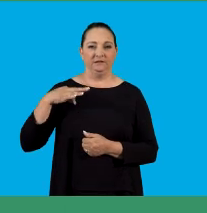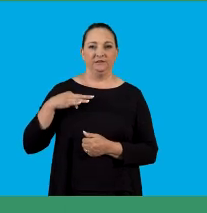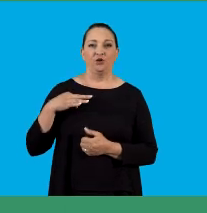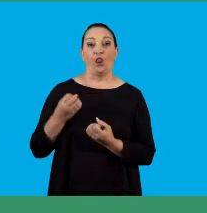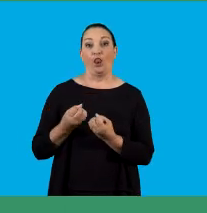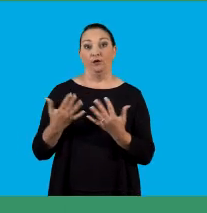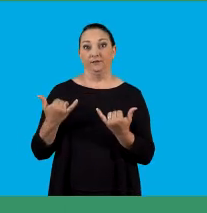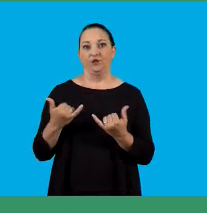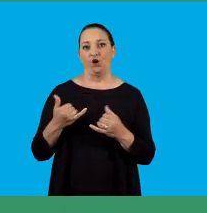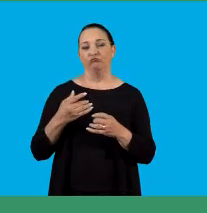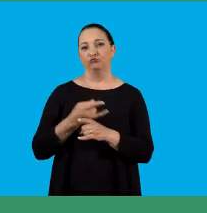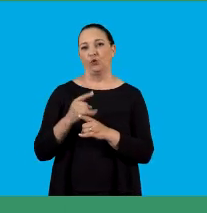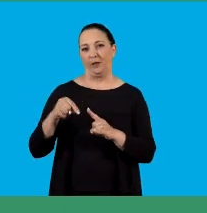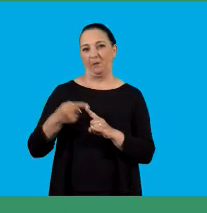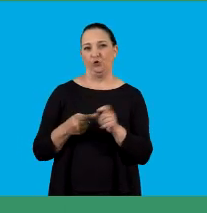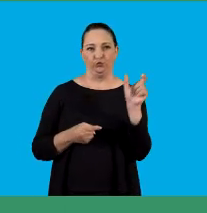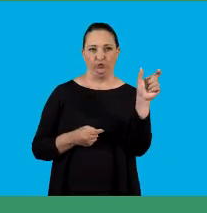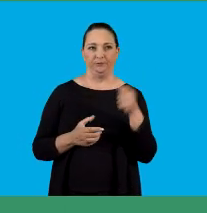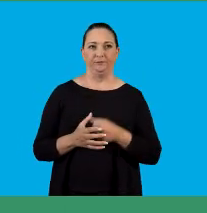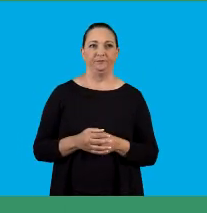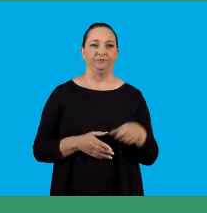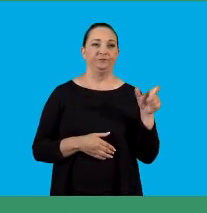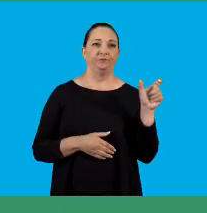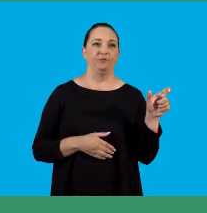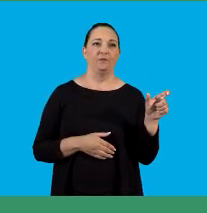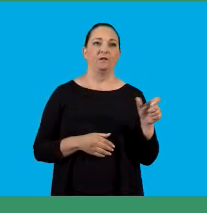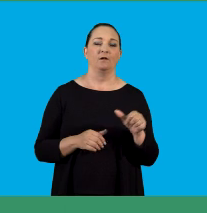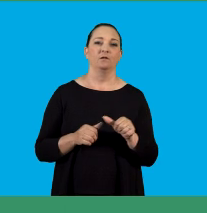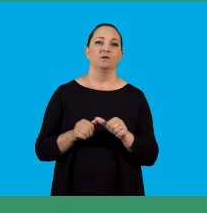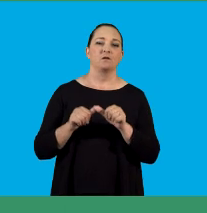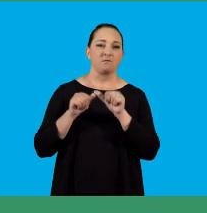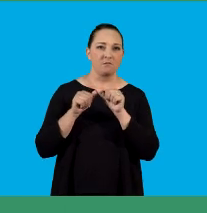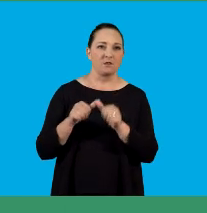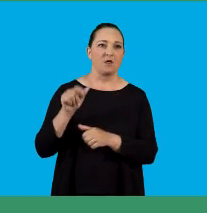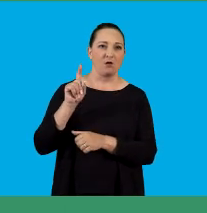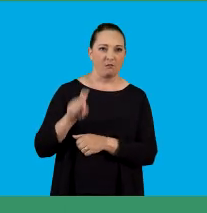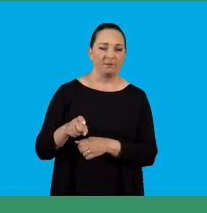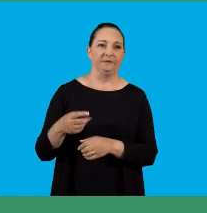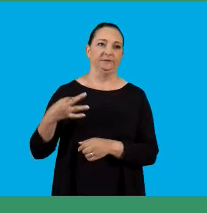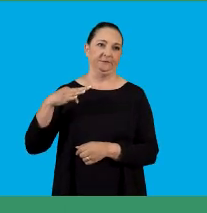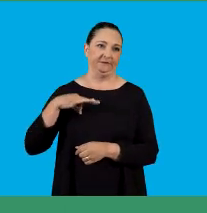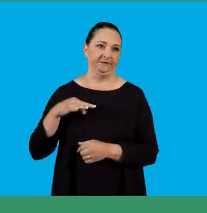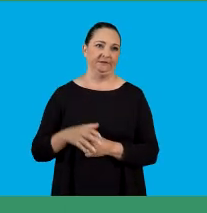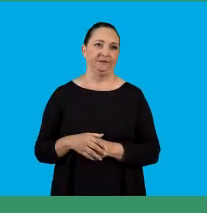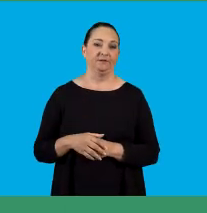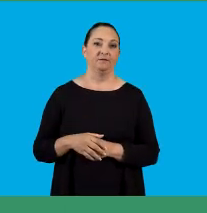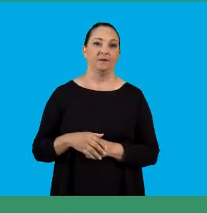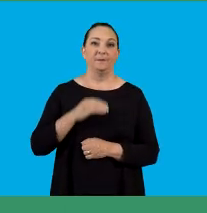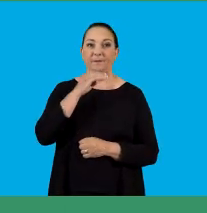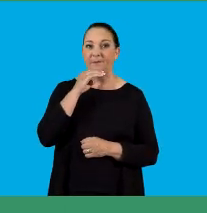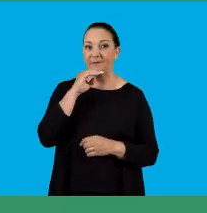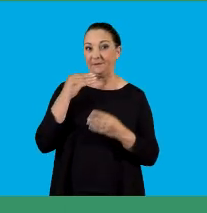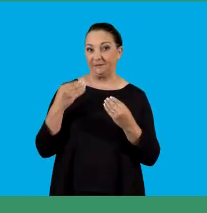benefits a lot in this topic. We'll be focusing on the compulsory benefits as well. It refers to the benefits